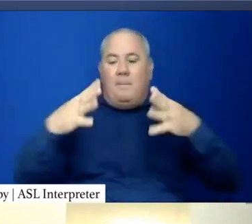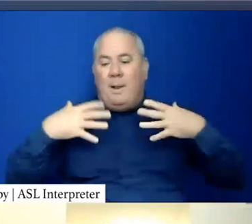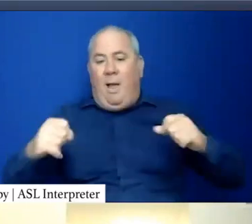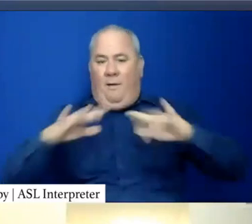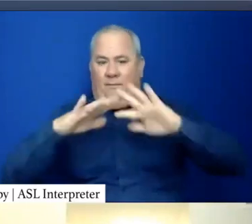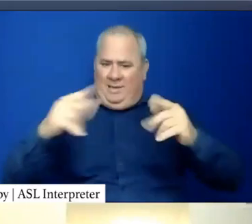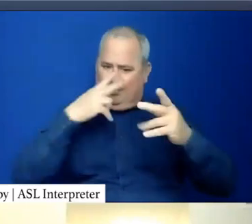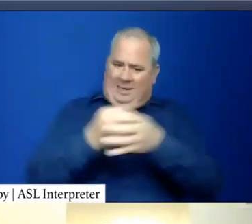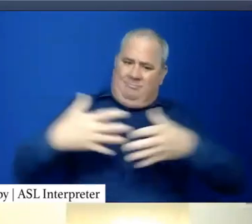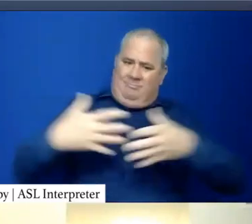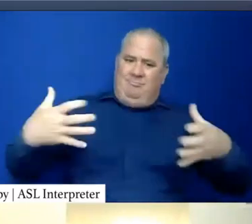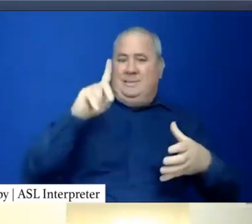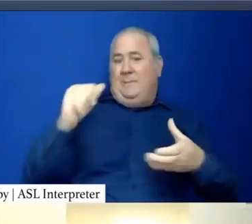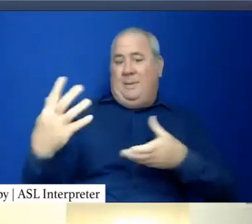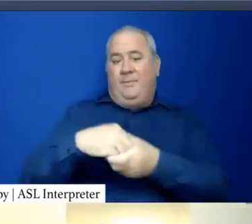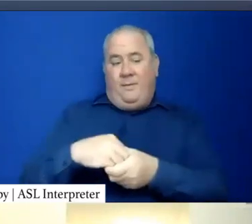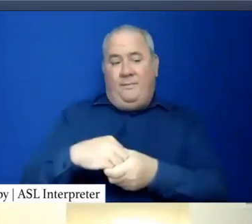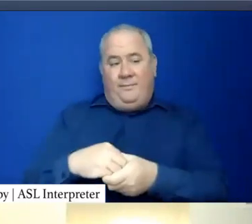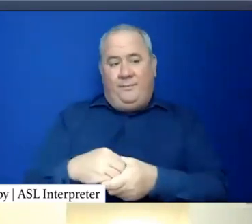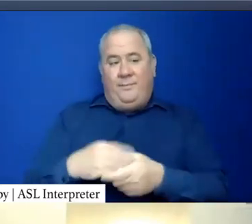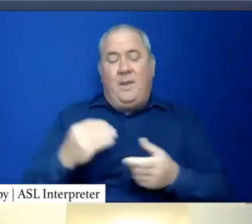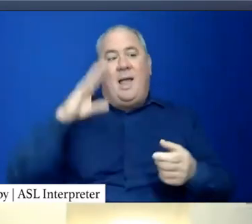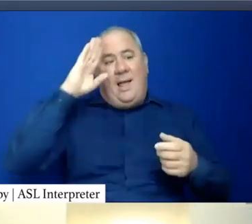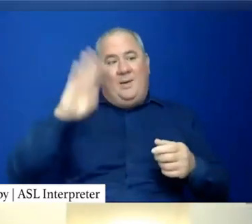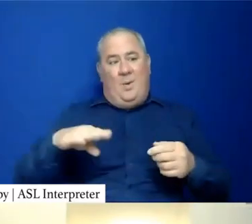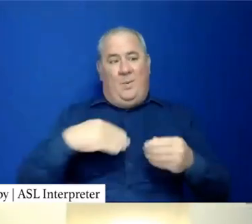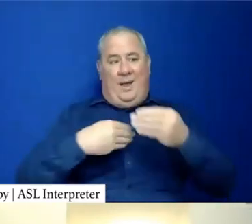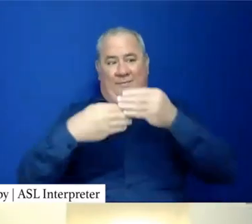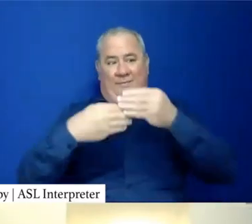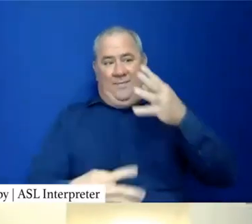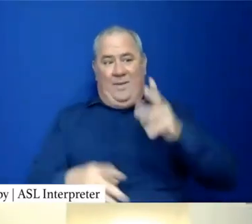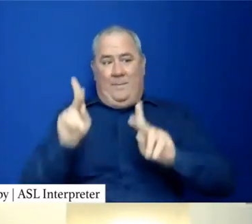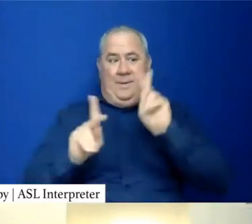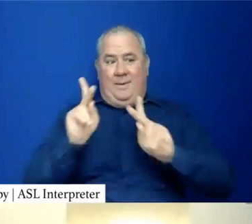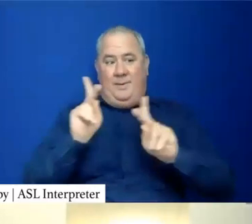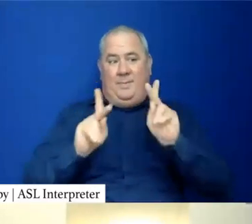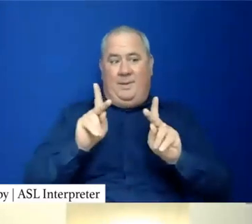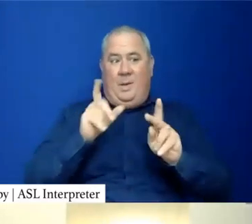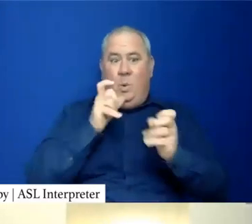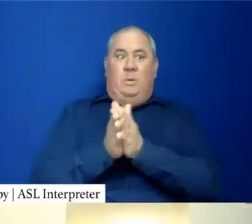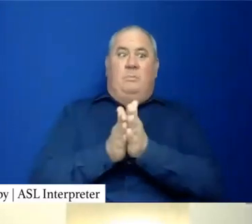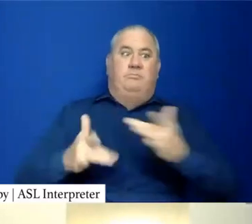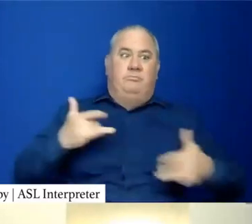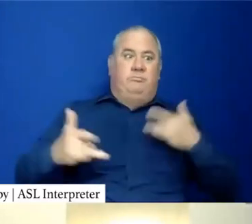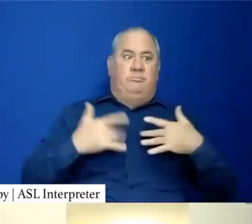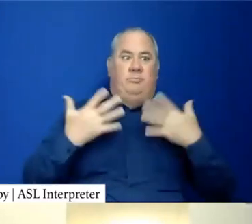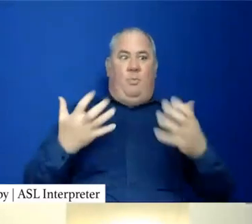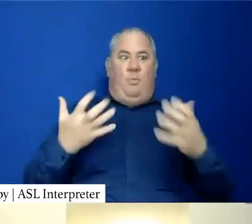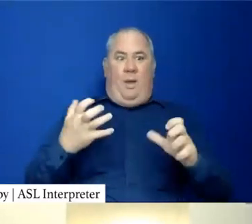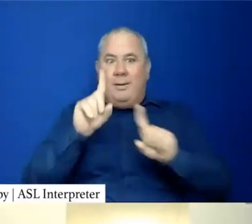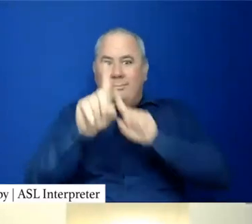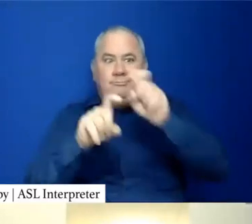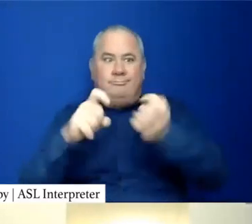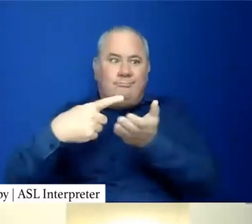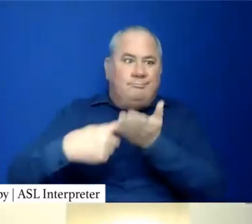I now know that we have a lot of people here who are really eager to engage with you directly. And I'm going to close